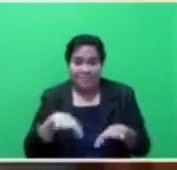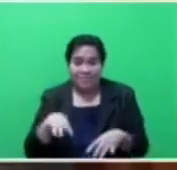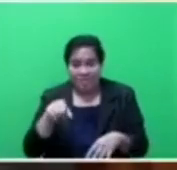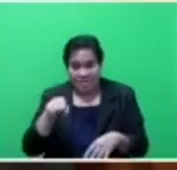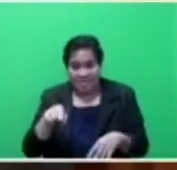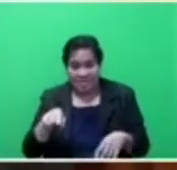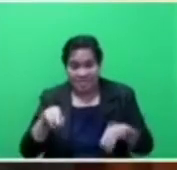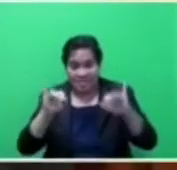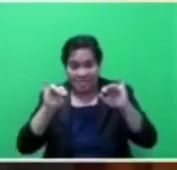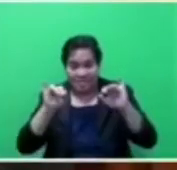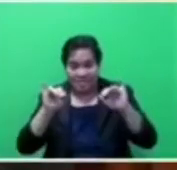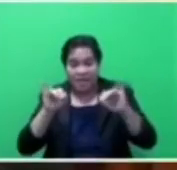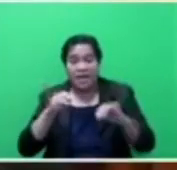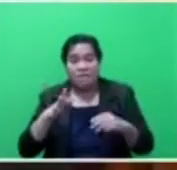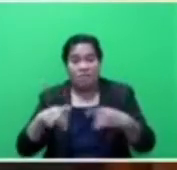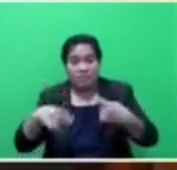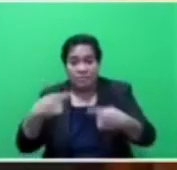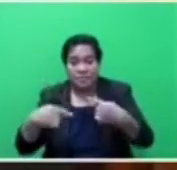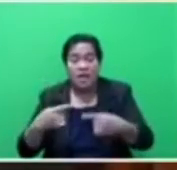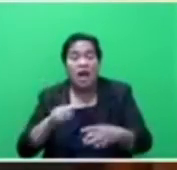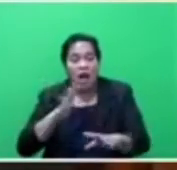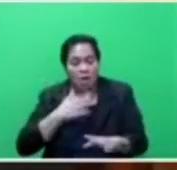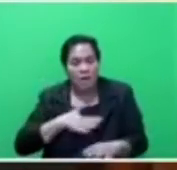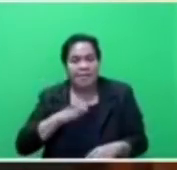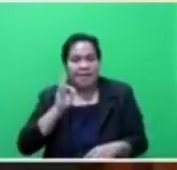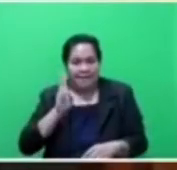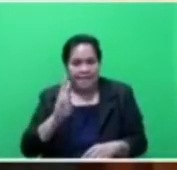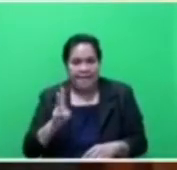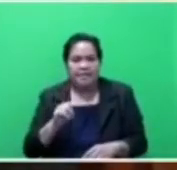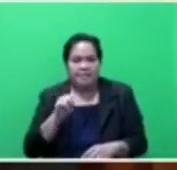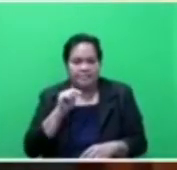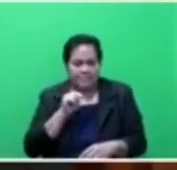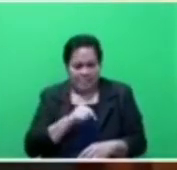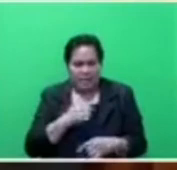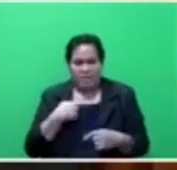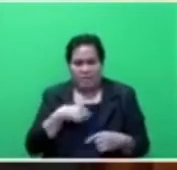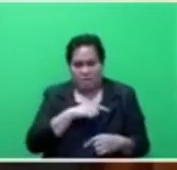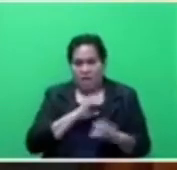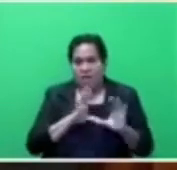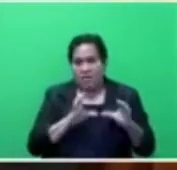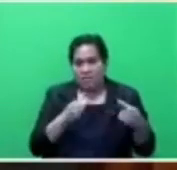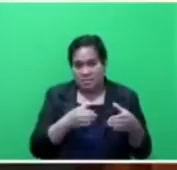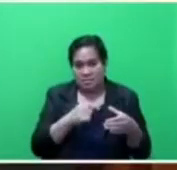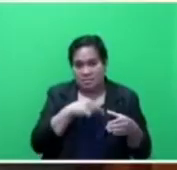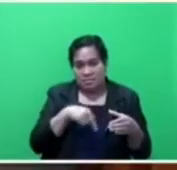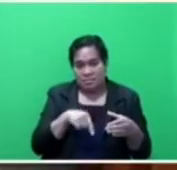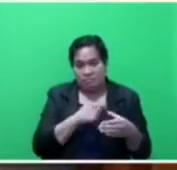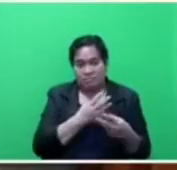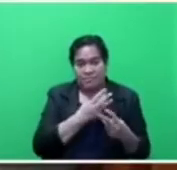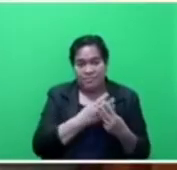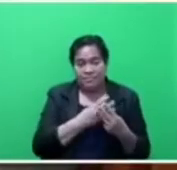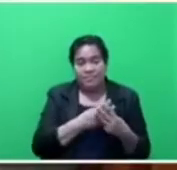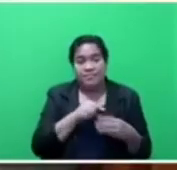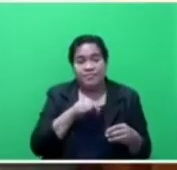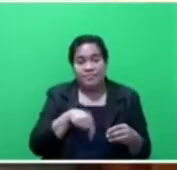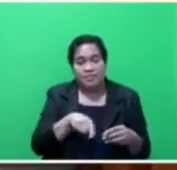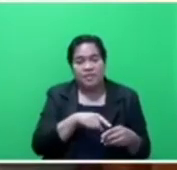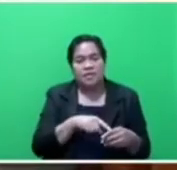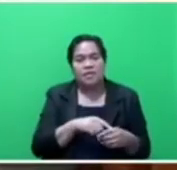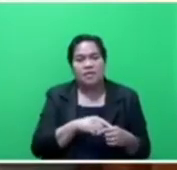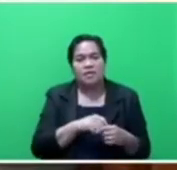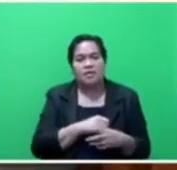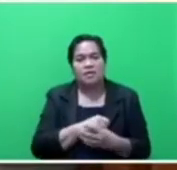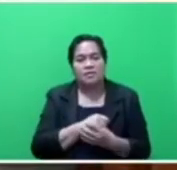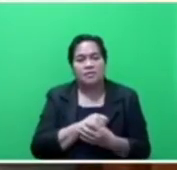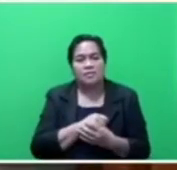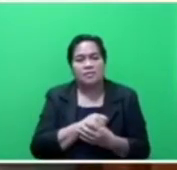debate, I'd like to reiterate the call from this side in regards to the